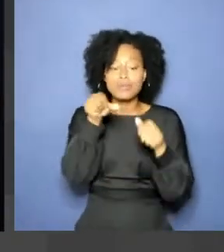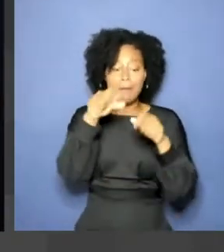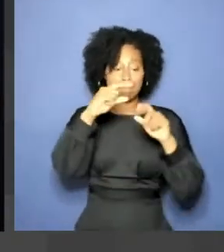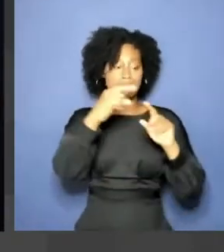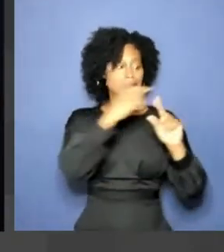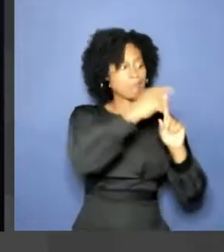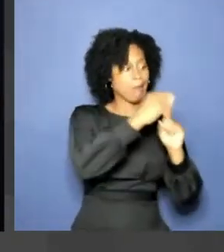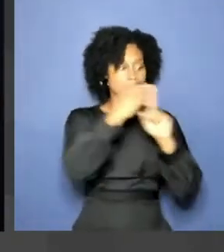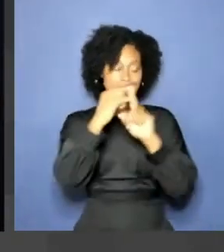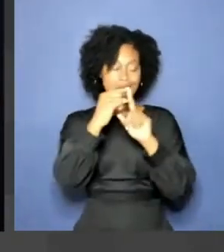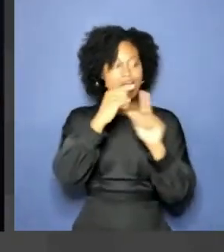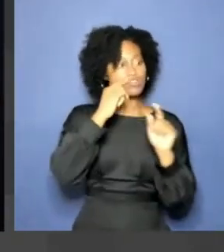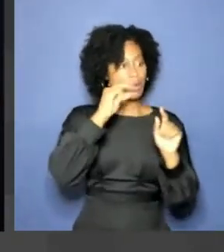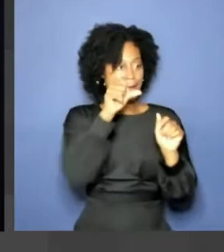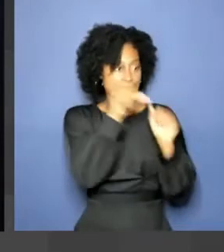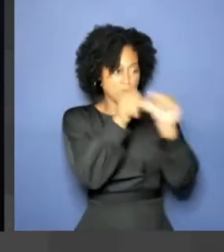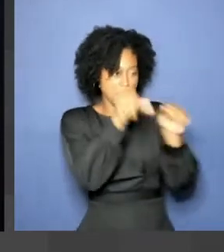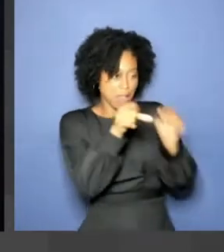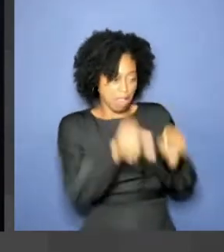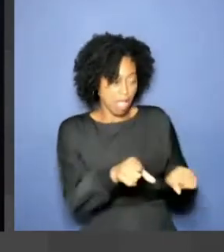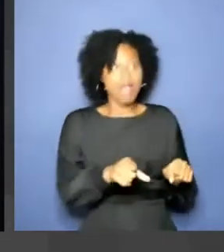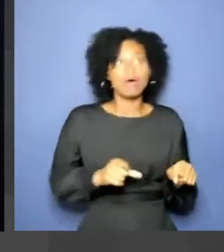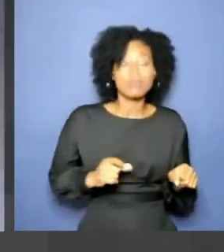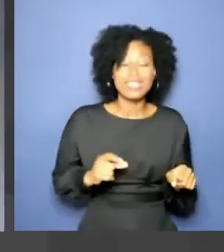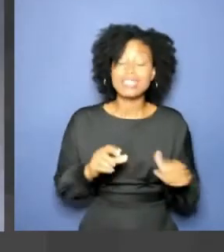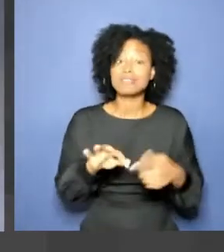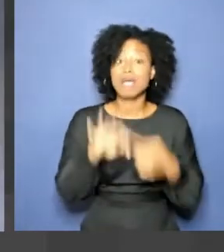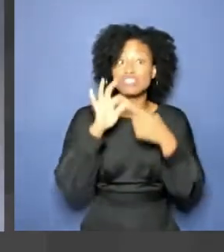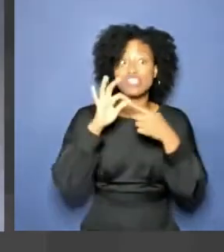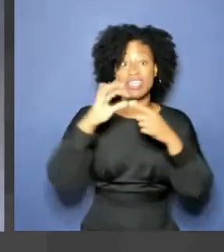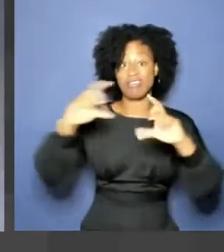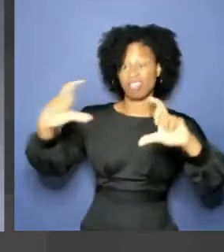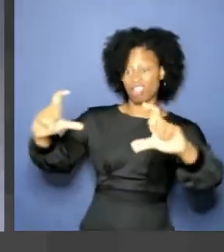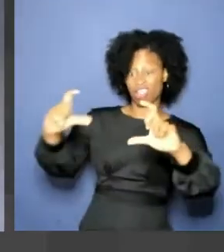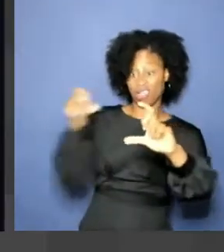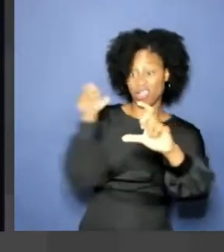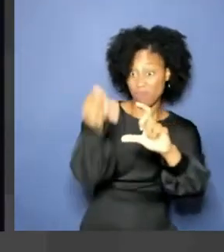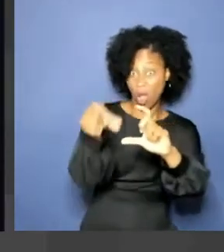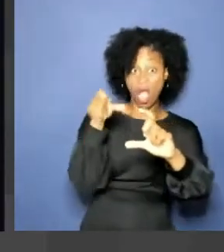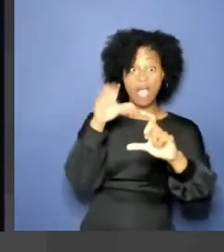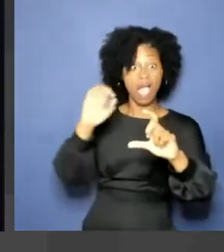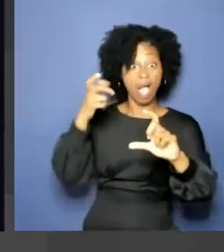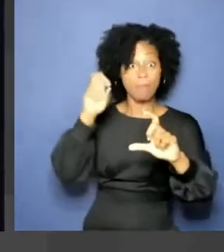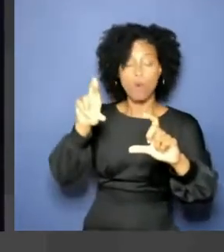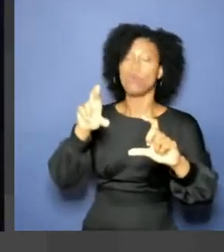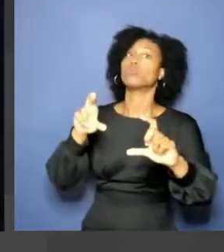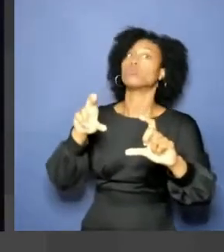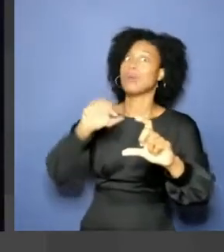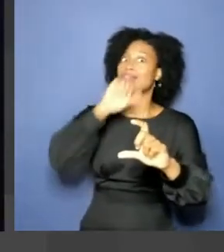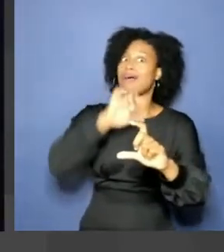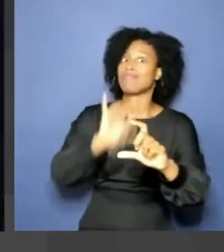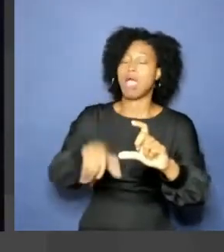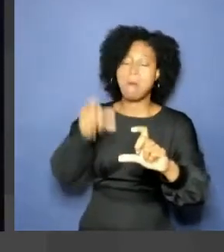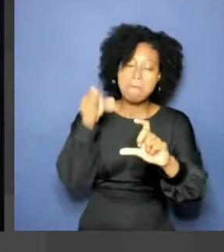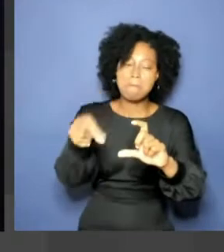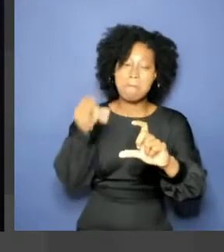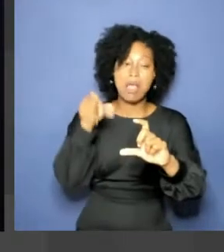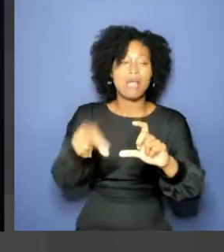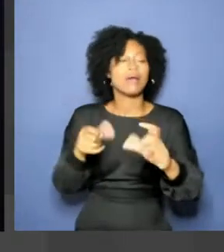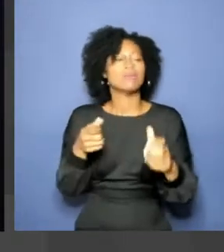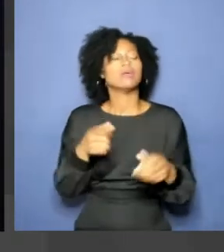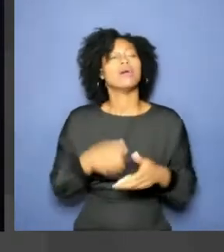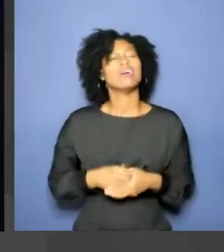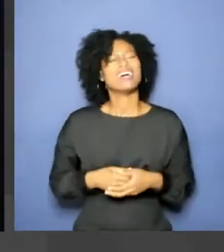randomly, specifically copper buttons. But it randomly presses? Yes, so that can also be used in